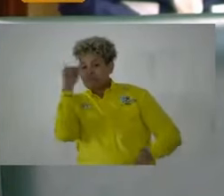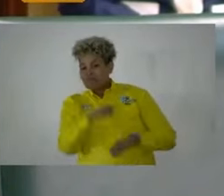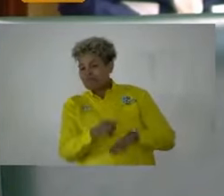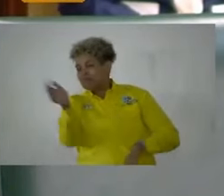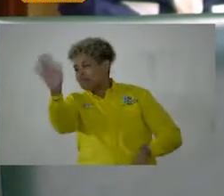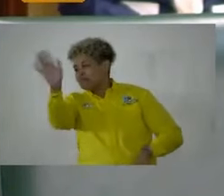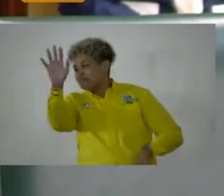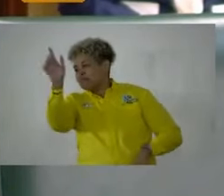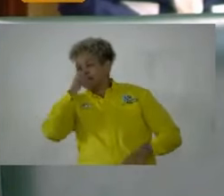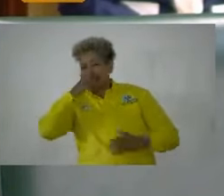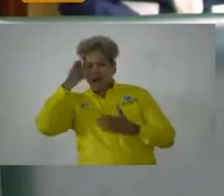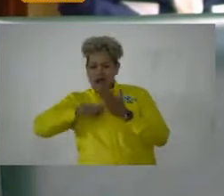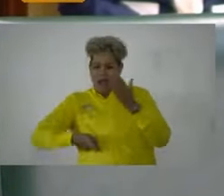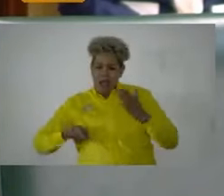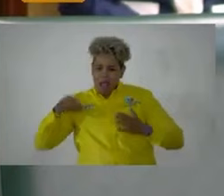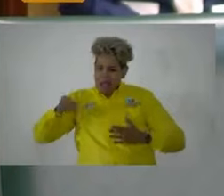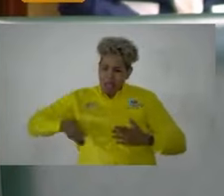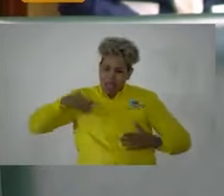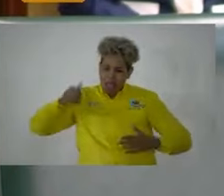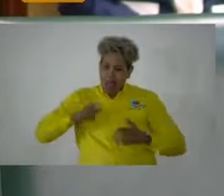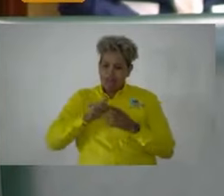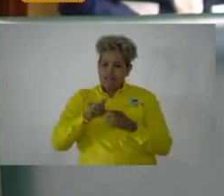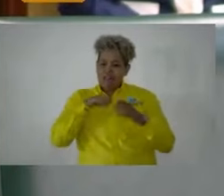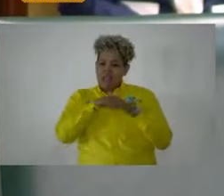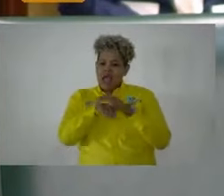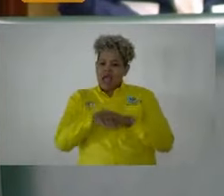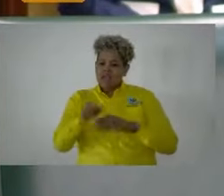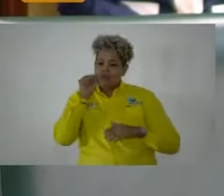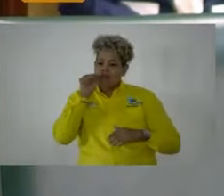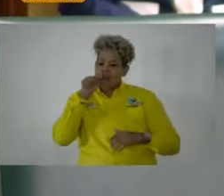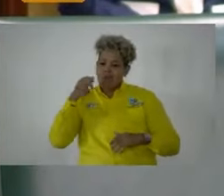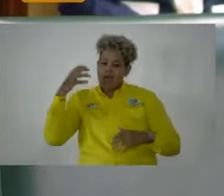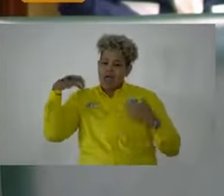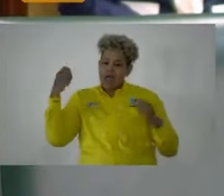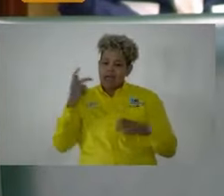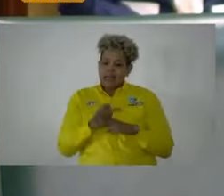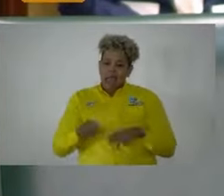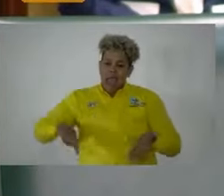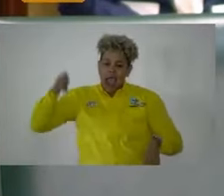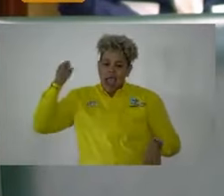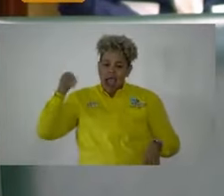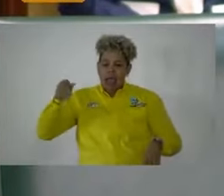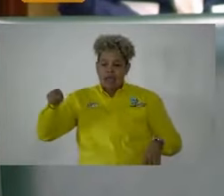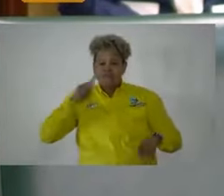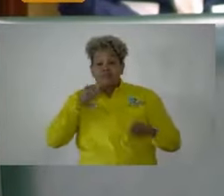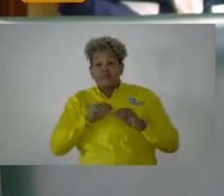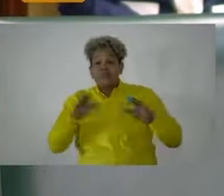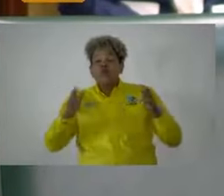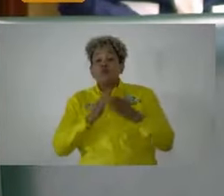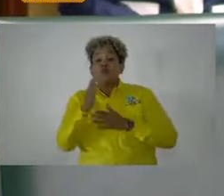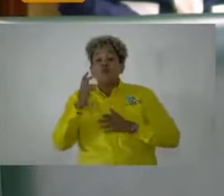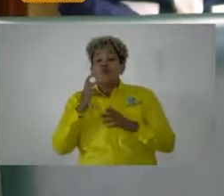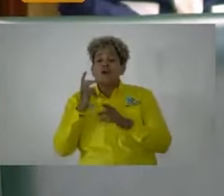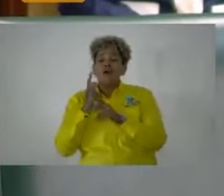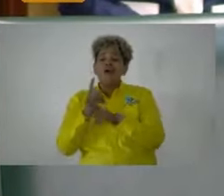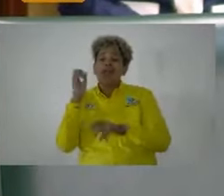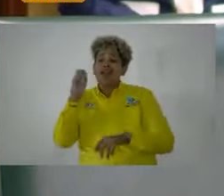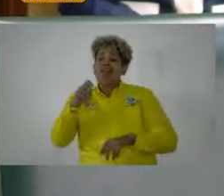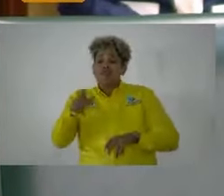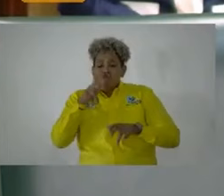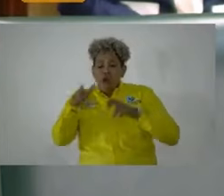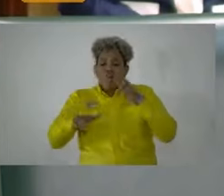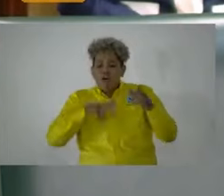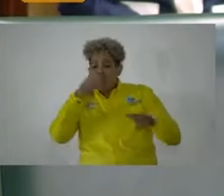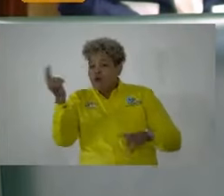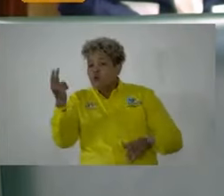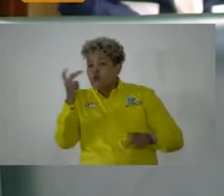the prohibitive costs associated with accessing private health care. And this is borne out by the constant cries of the users of the